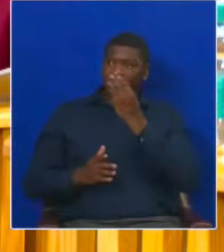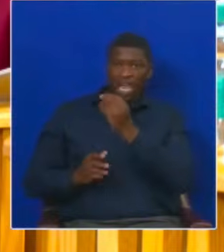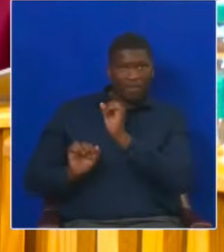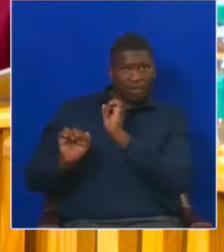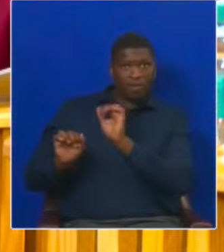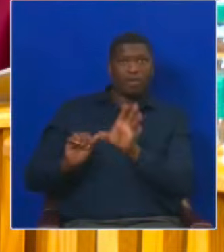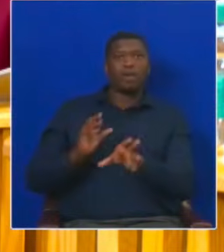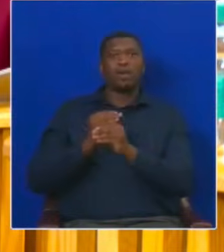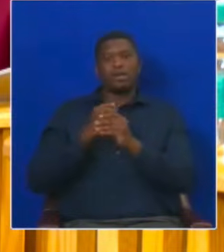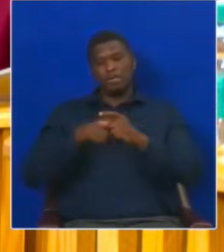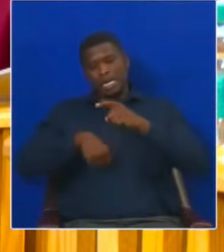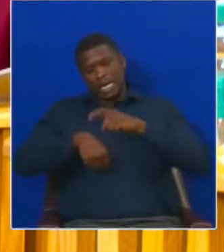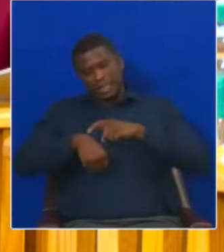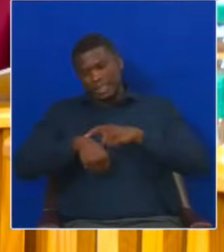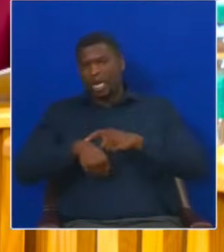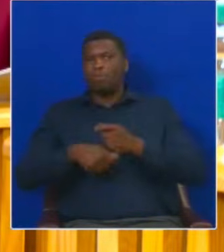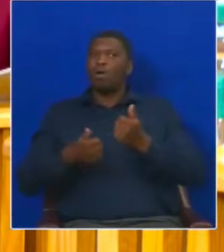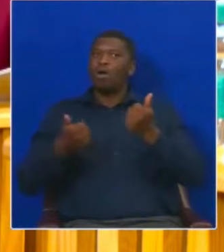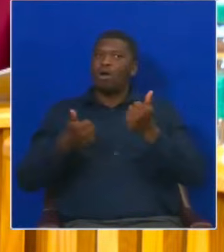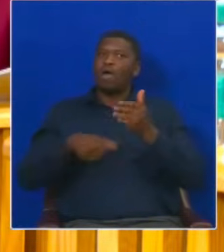approximately 15:55.